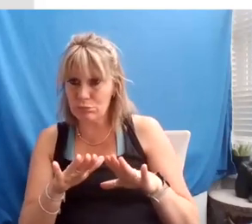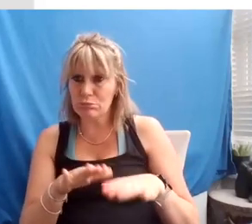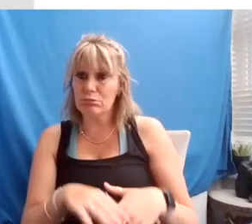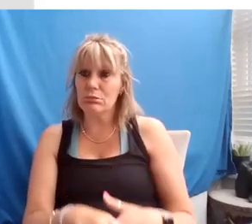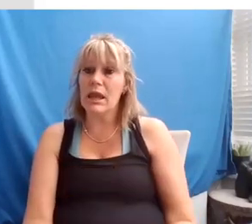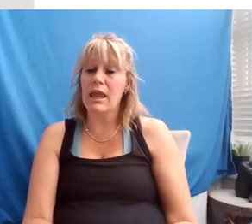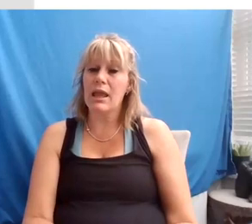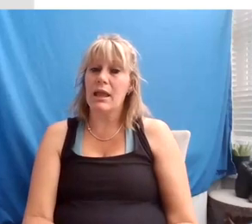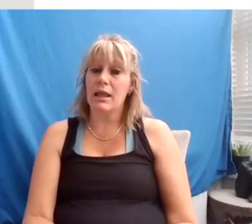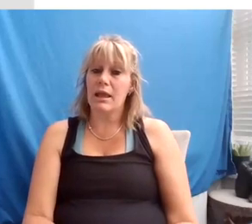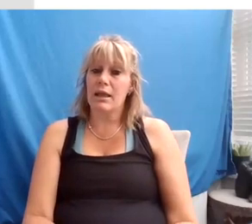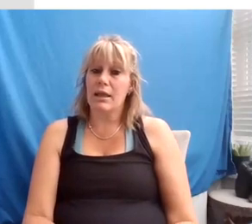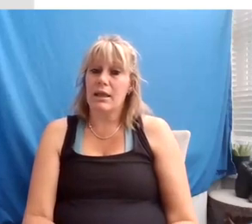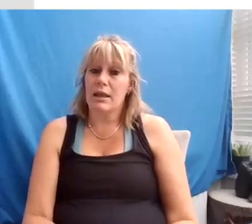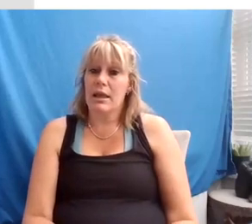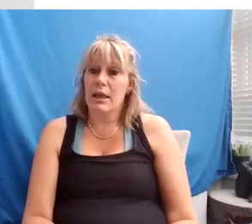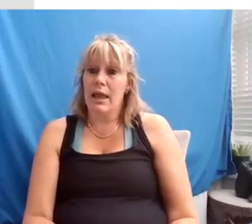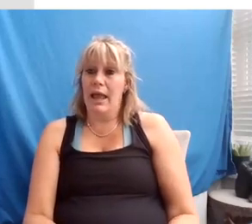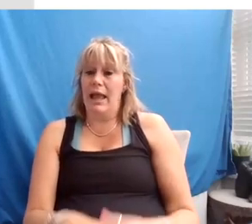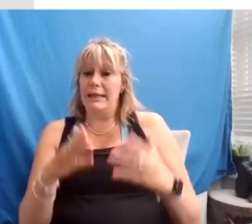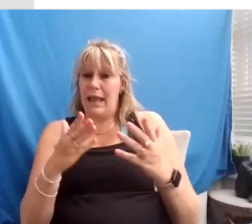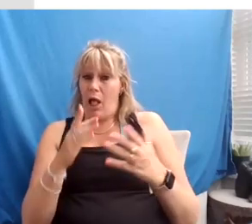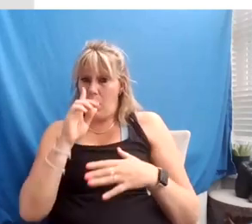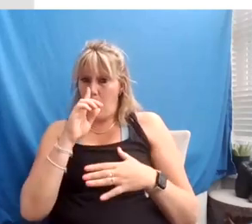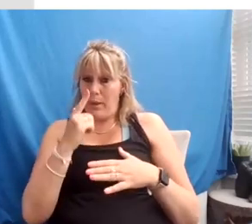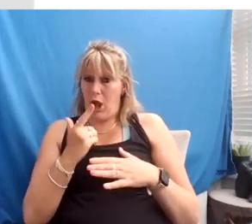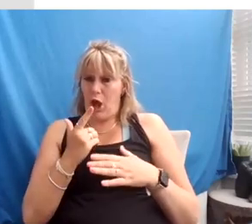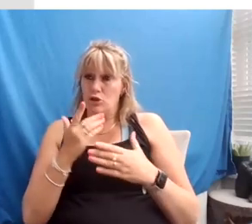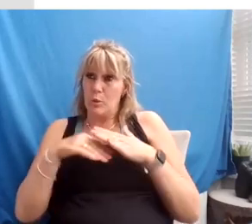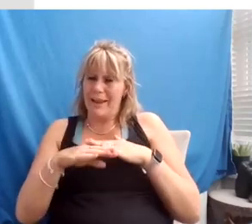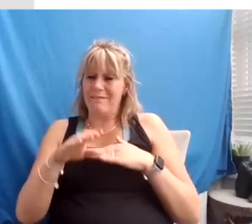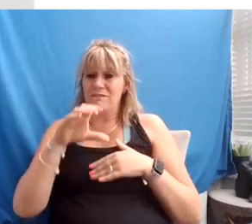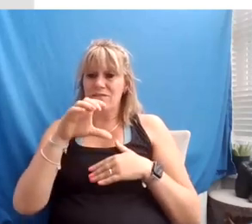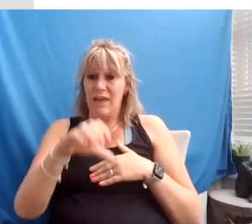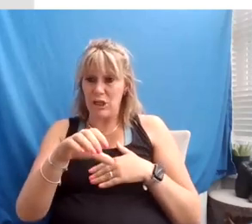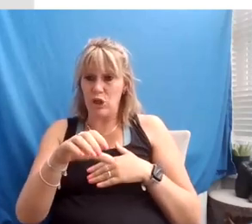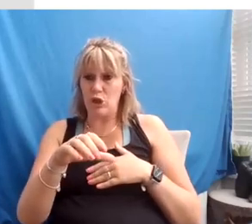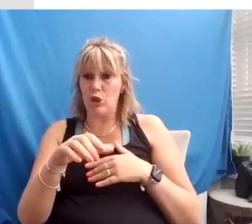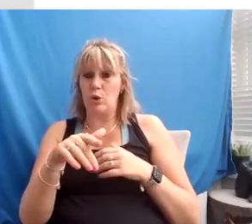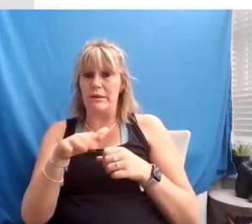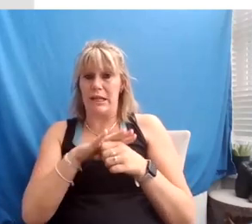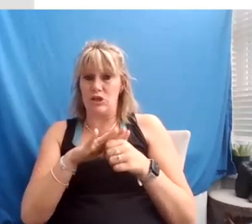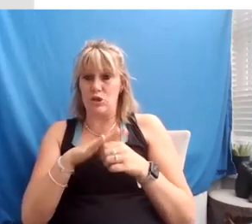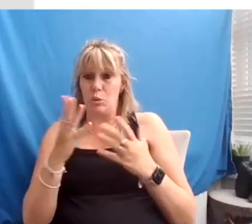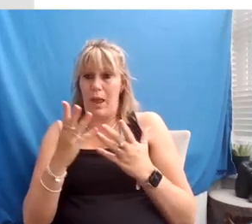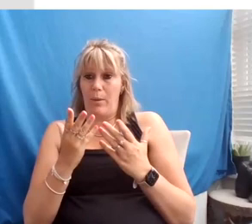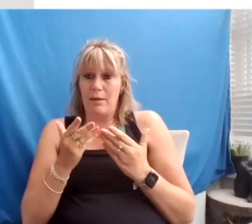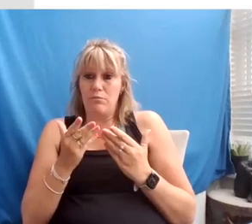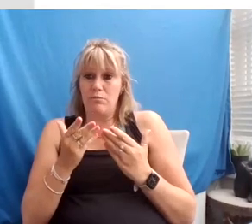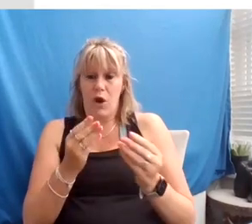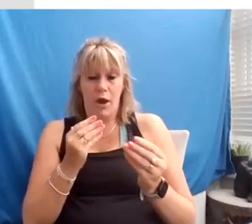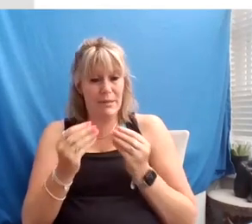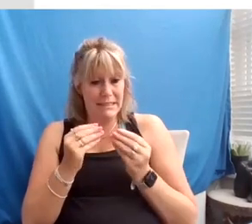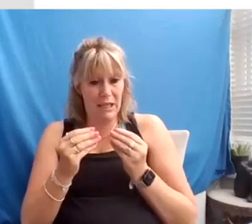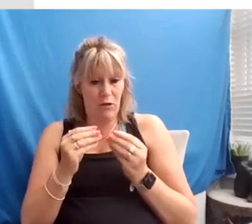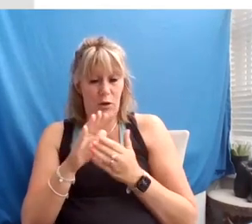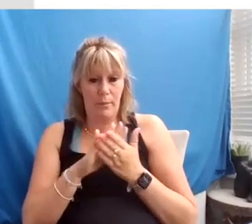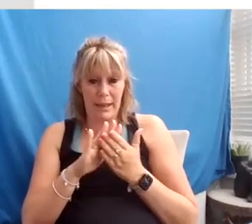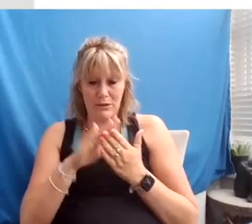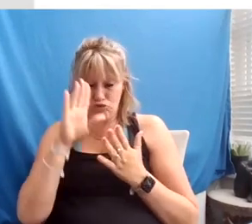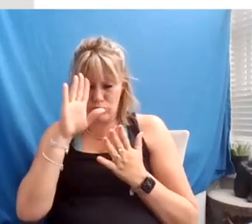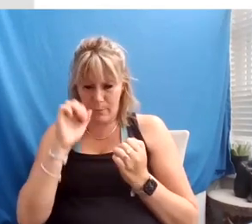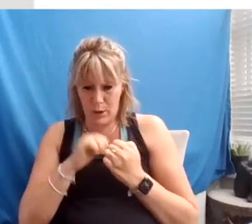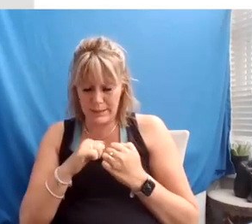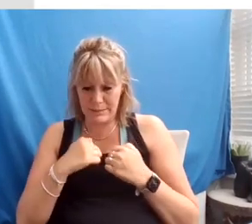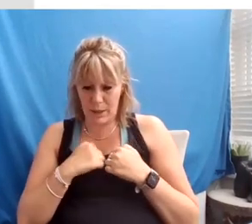particularly now that we are not able to run in-venue sessions where we can provide materials, it also reminds me,